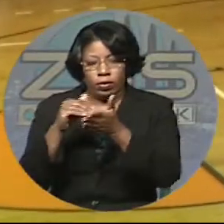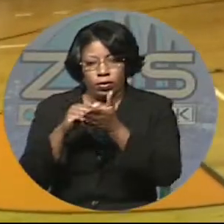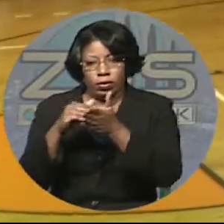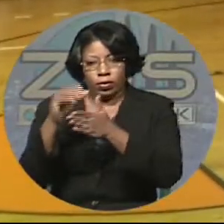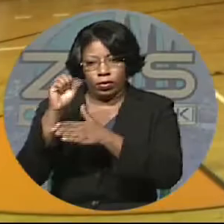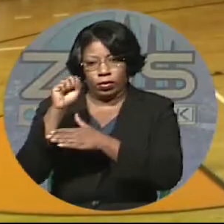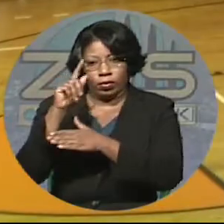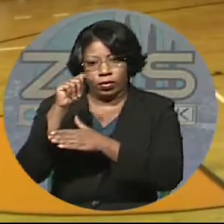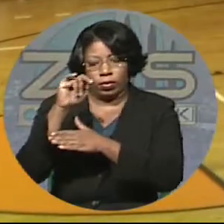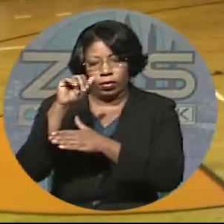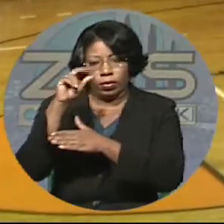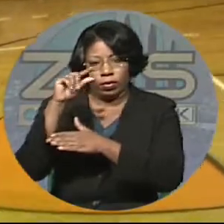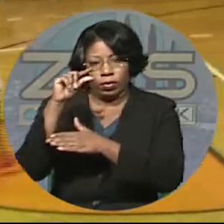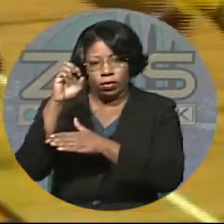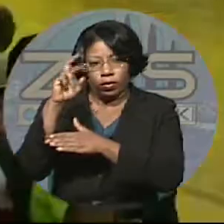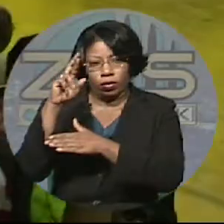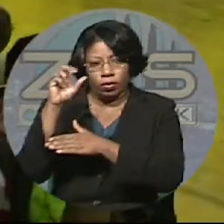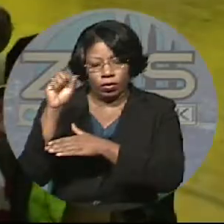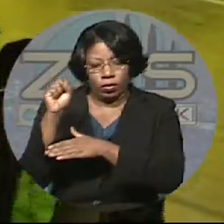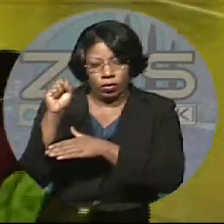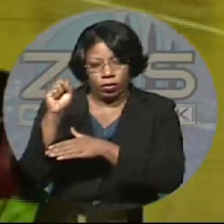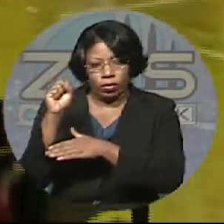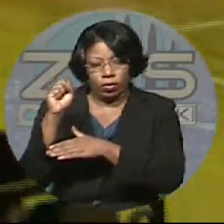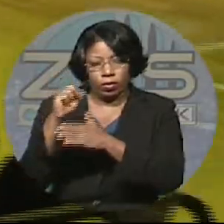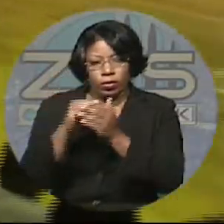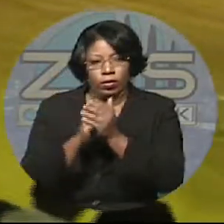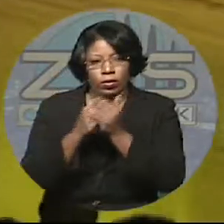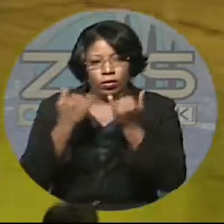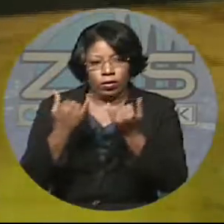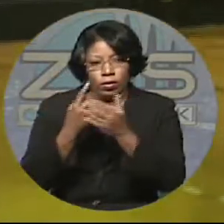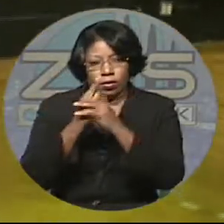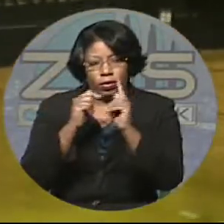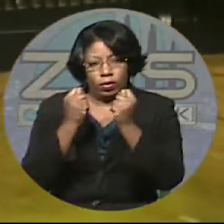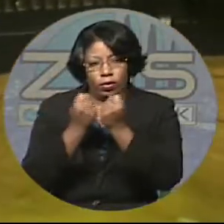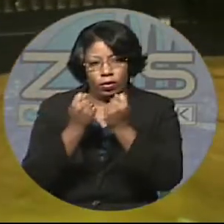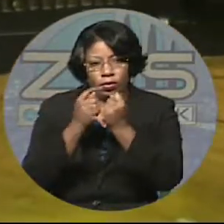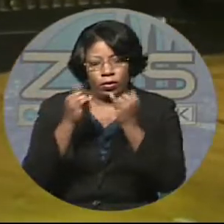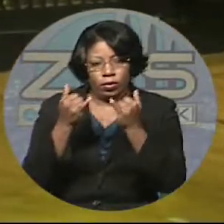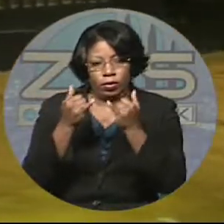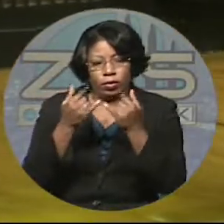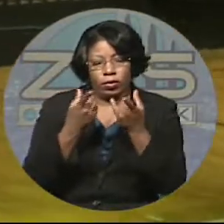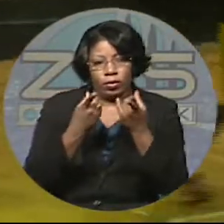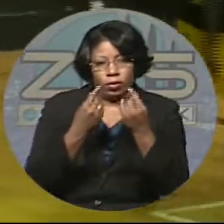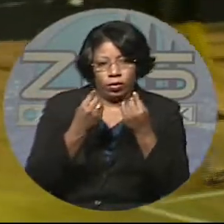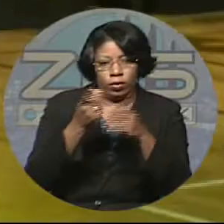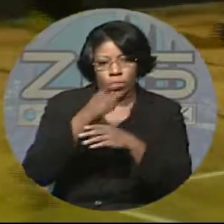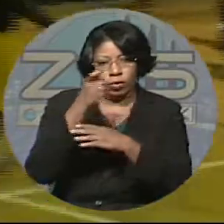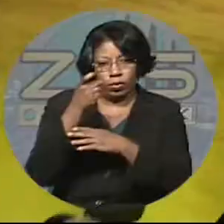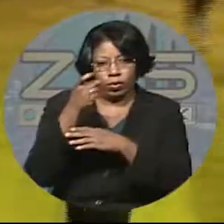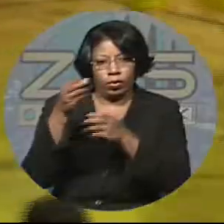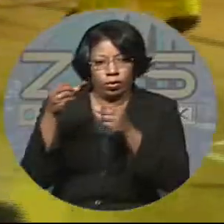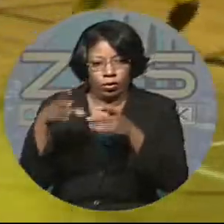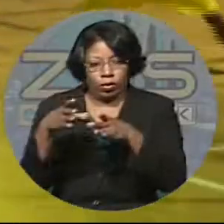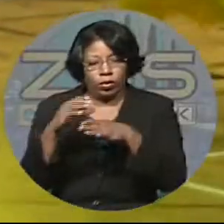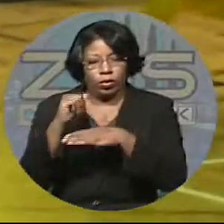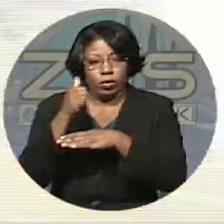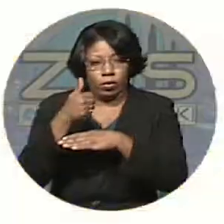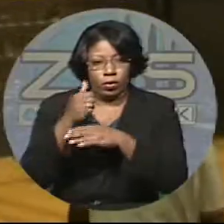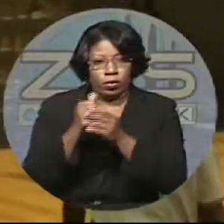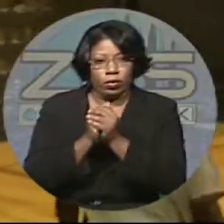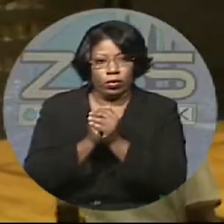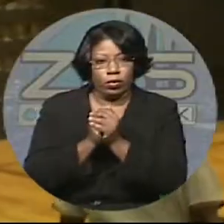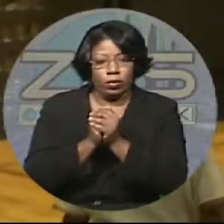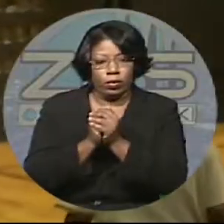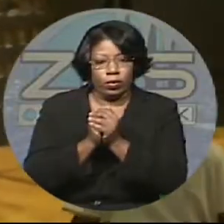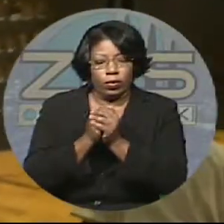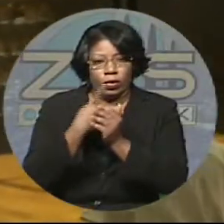to a 93-78 Game 4 victory. Now those teams will play a do-or-die Game 5 come tomorrow. As